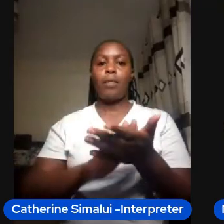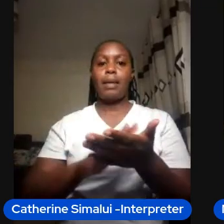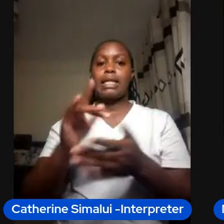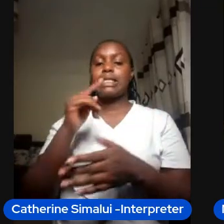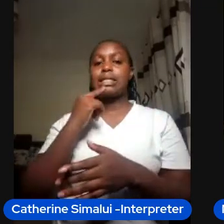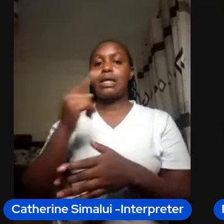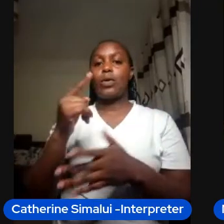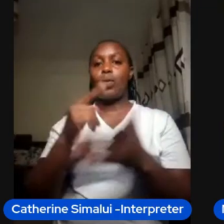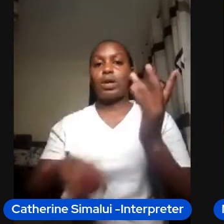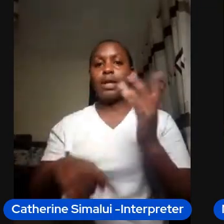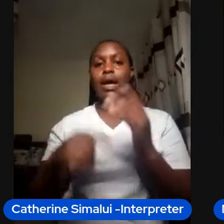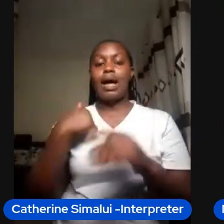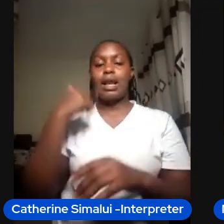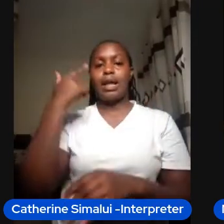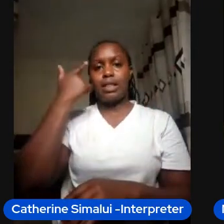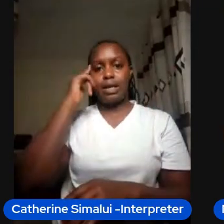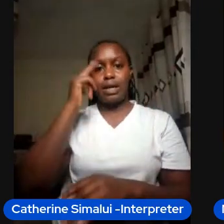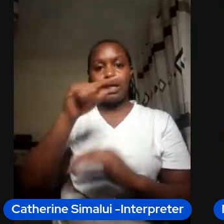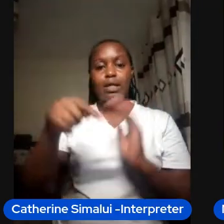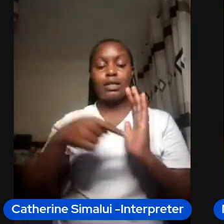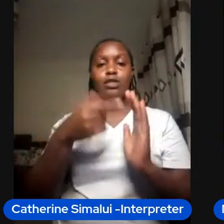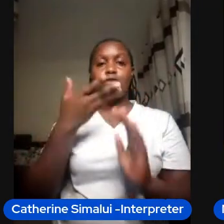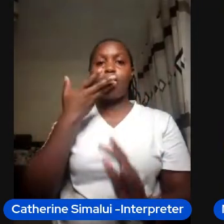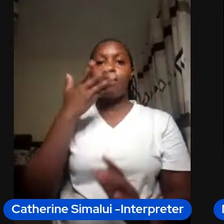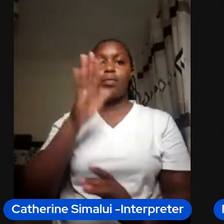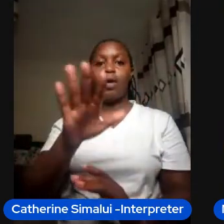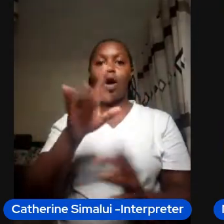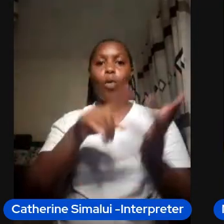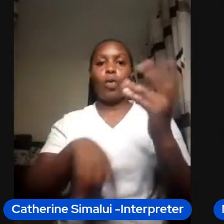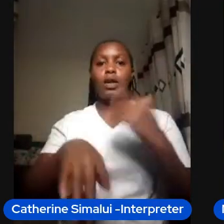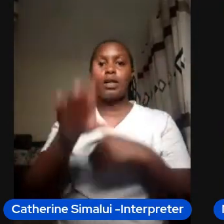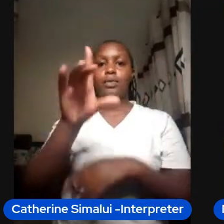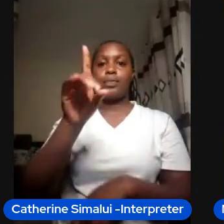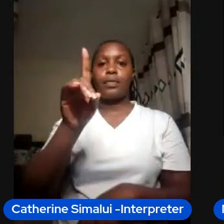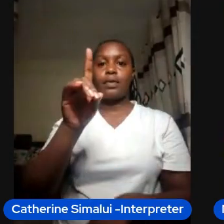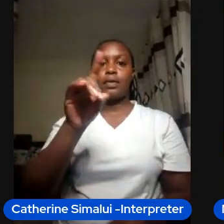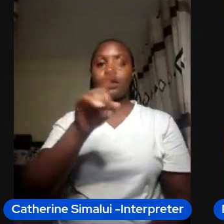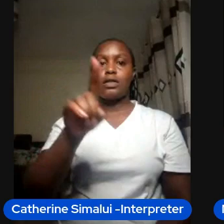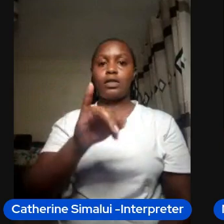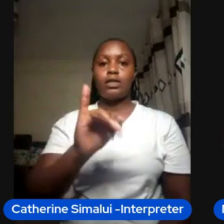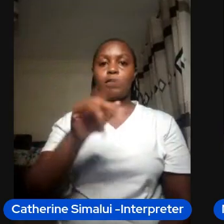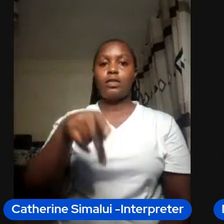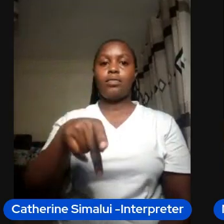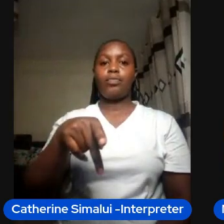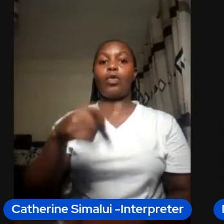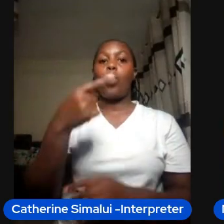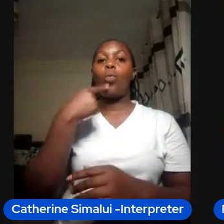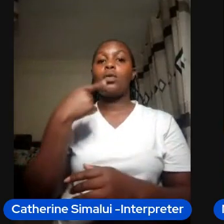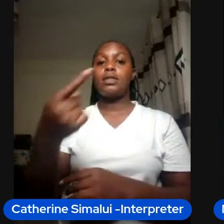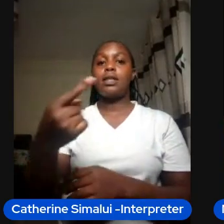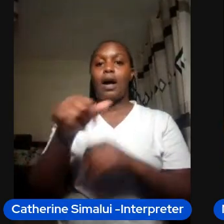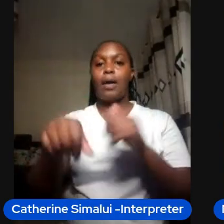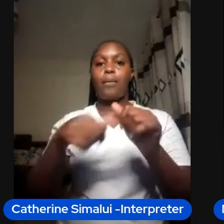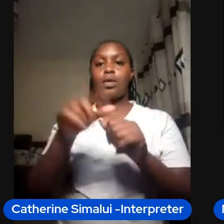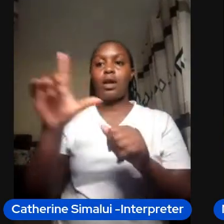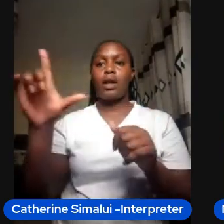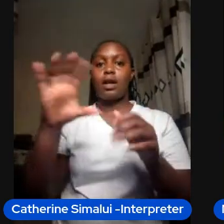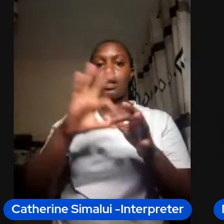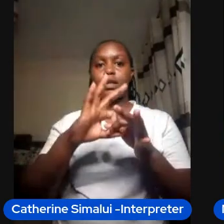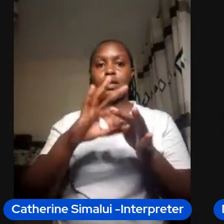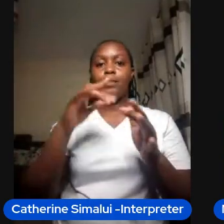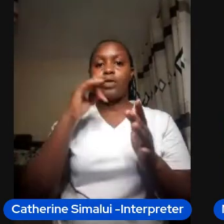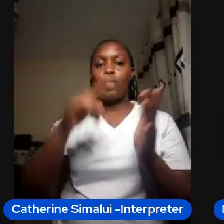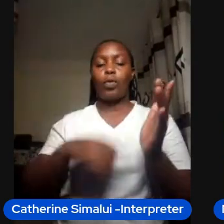saying, and I think this is in response to what Zipporah was talking about uh, on LinkedIn. It's saying from